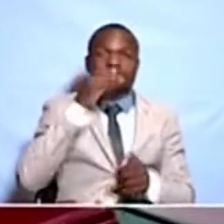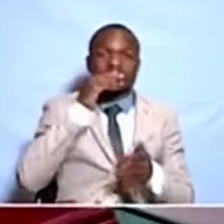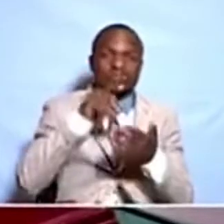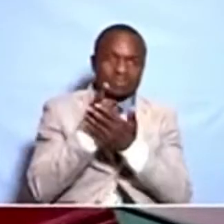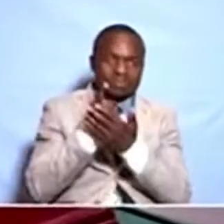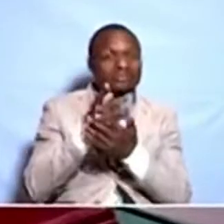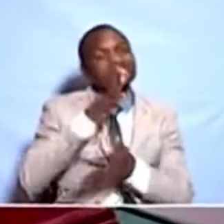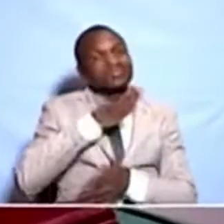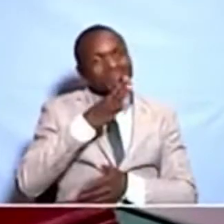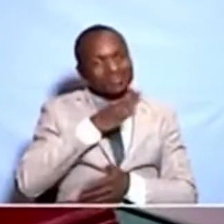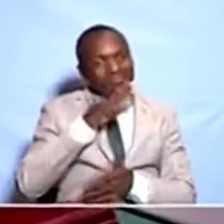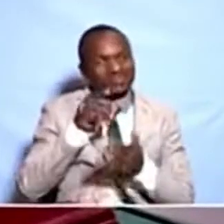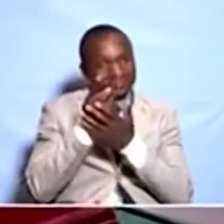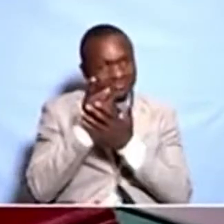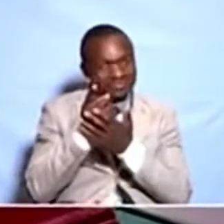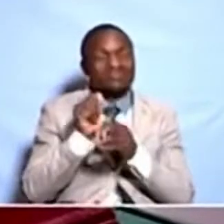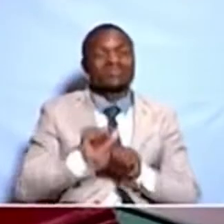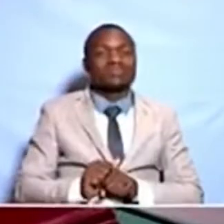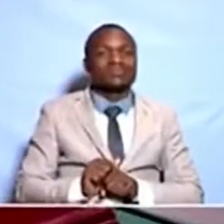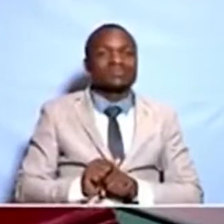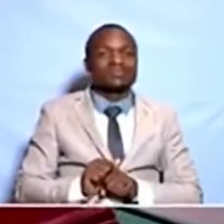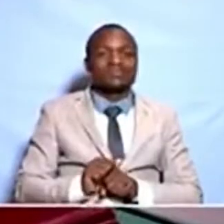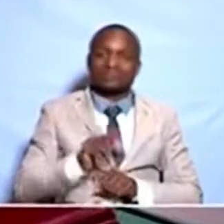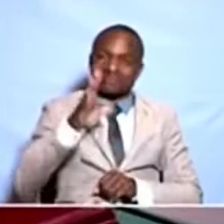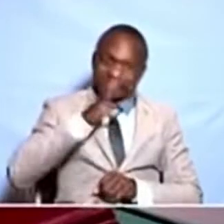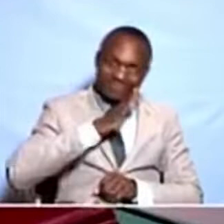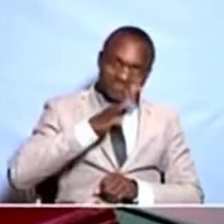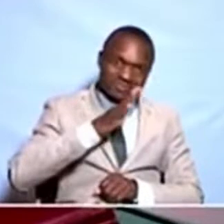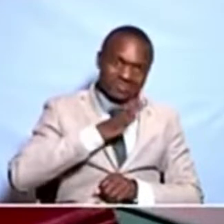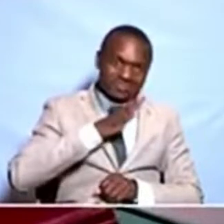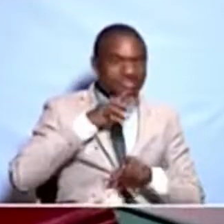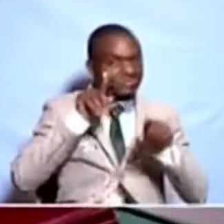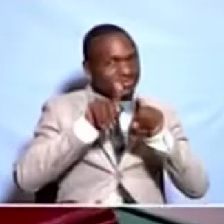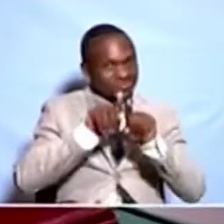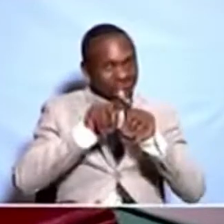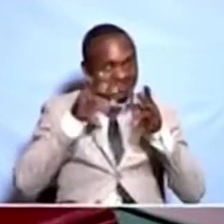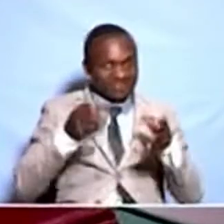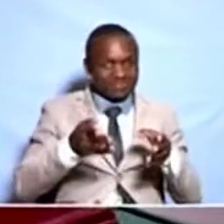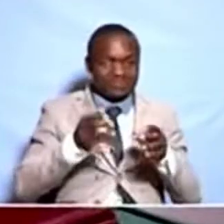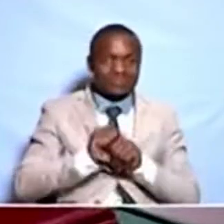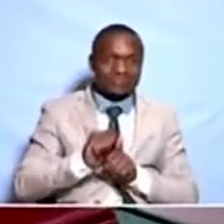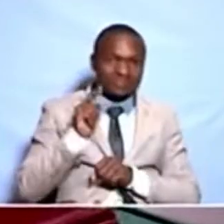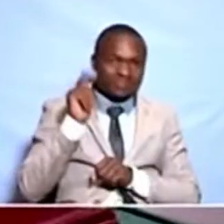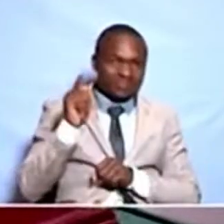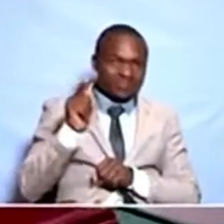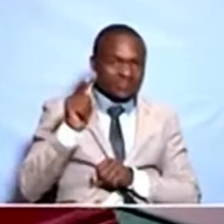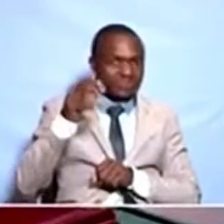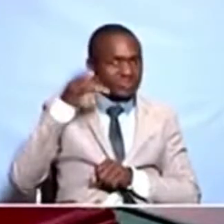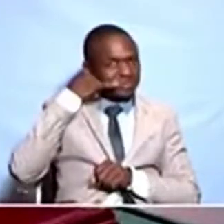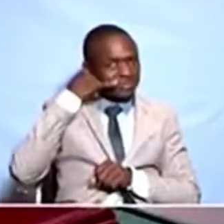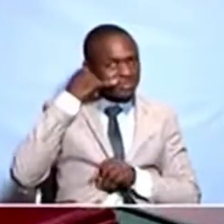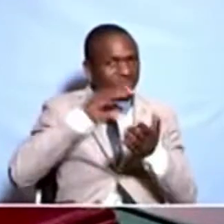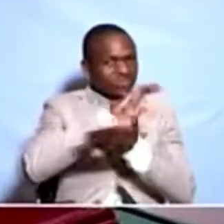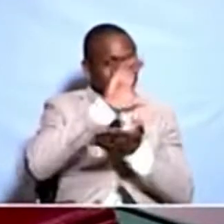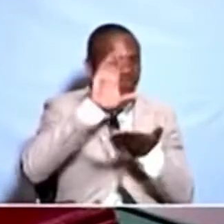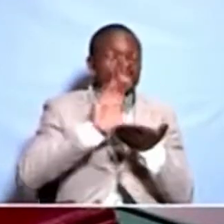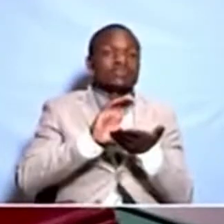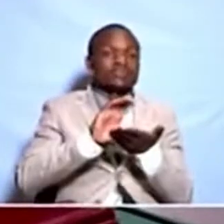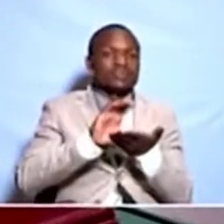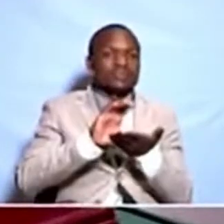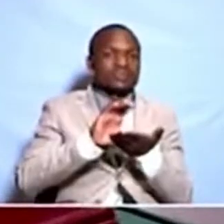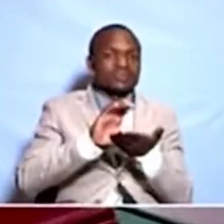fine, thank you. And how are you? We are fine also here. This is McLeod calling you from Choma. From Choma, yes,